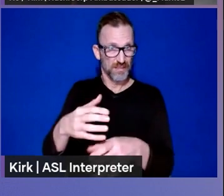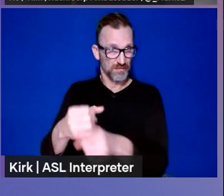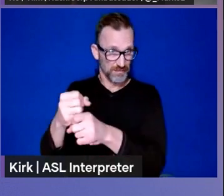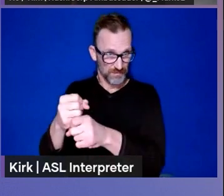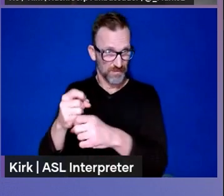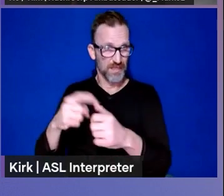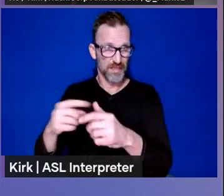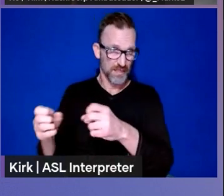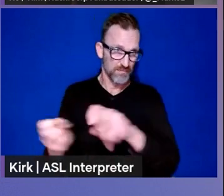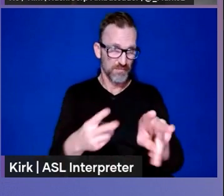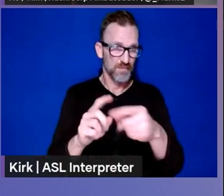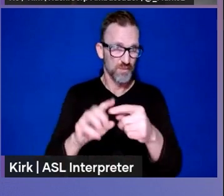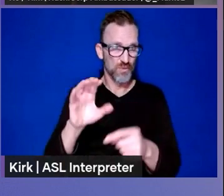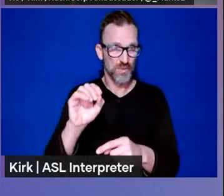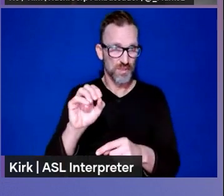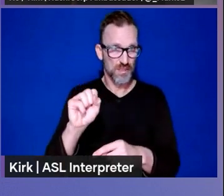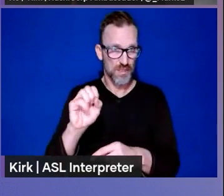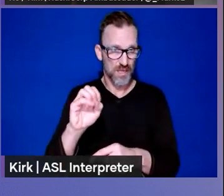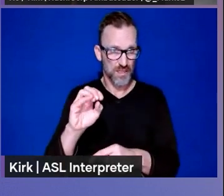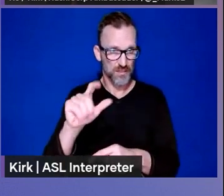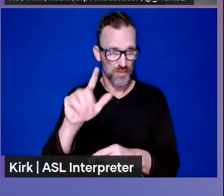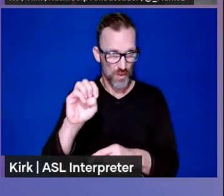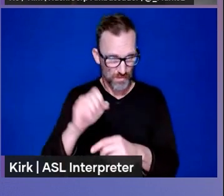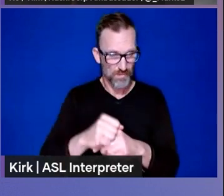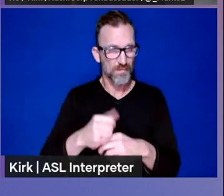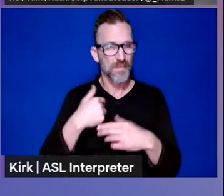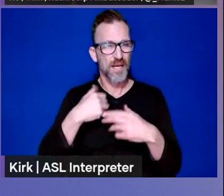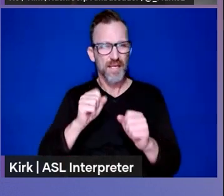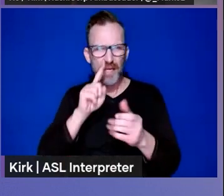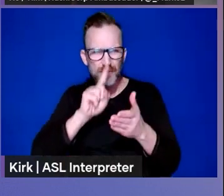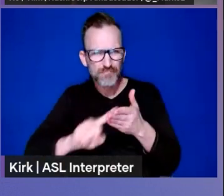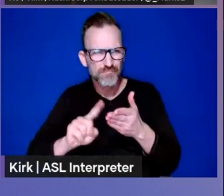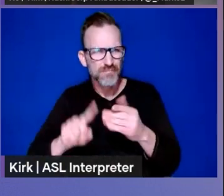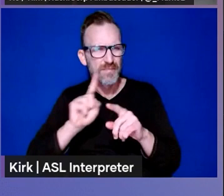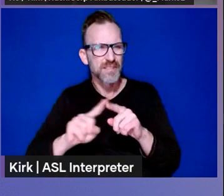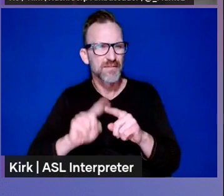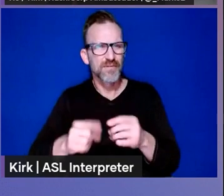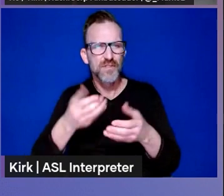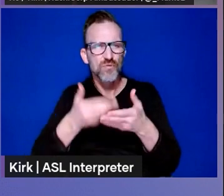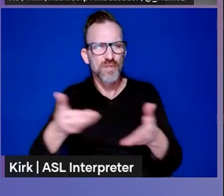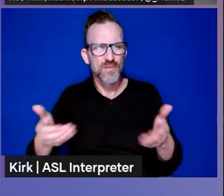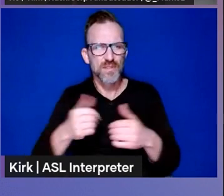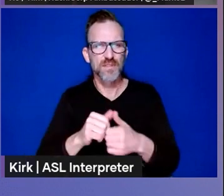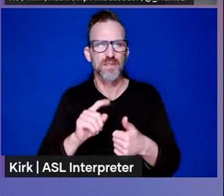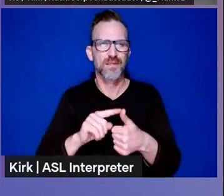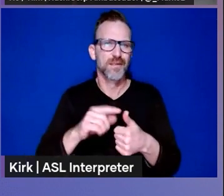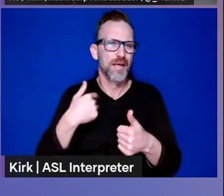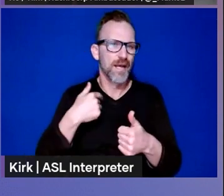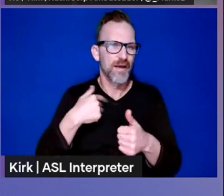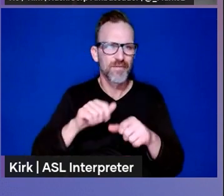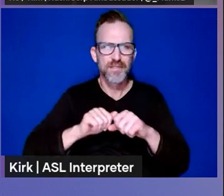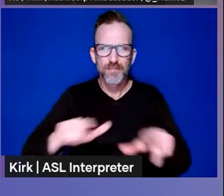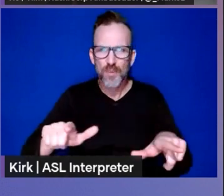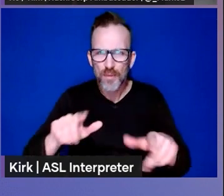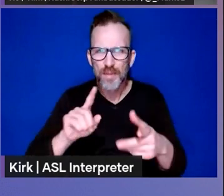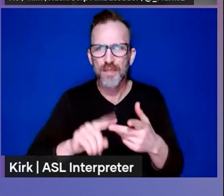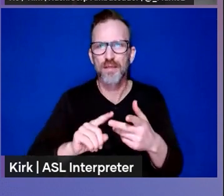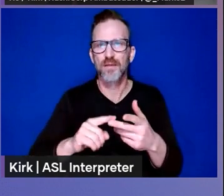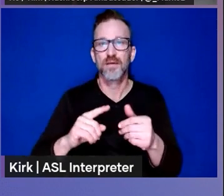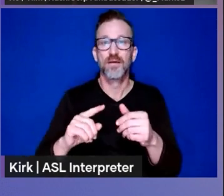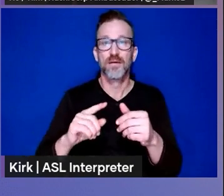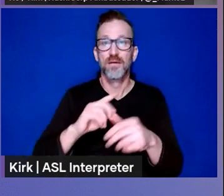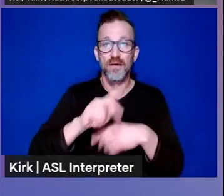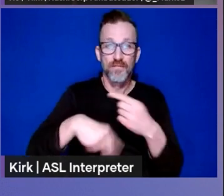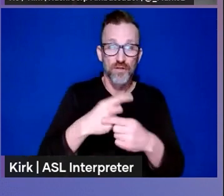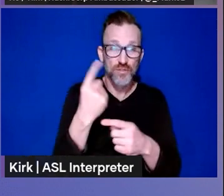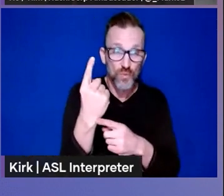inspect all different resources that were actually deployed. So I have a release, I have a deployment, and my first version was version 1, and I